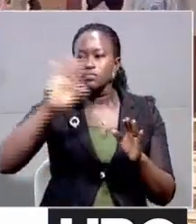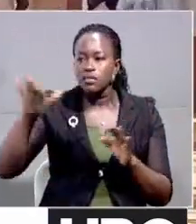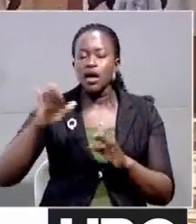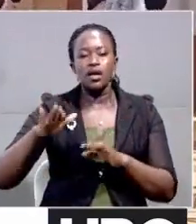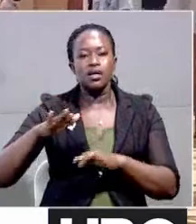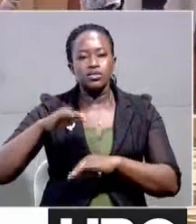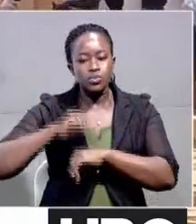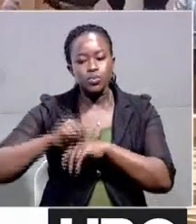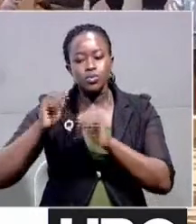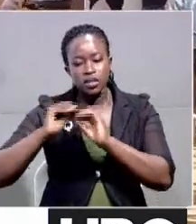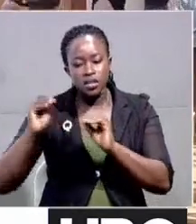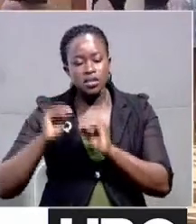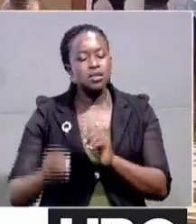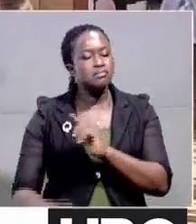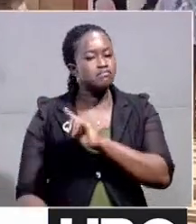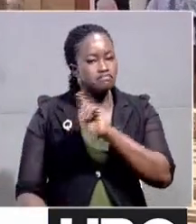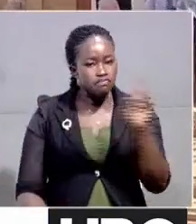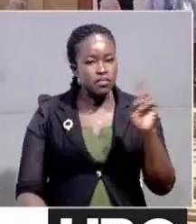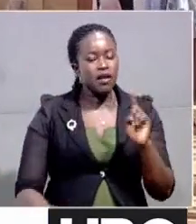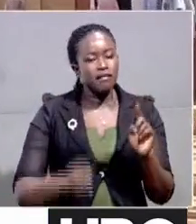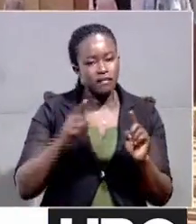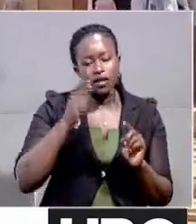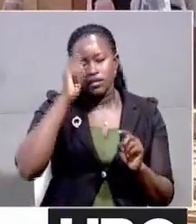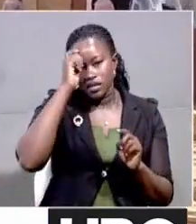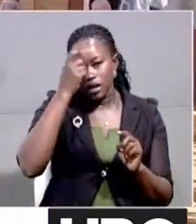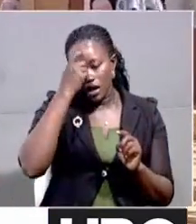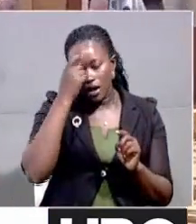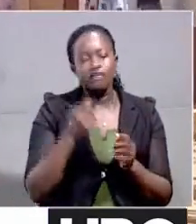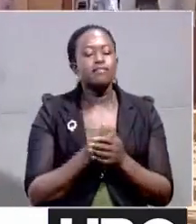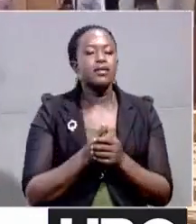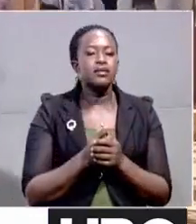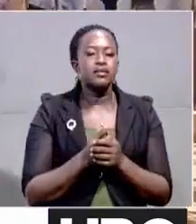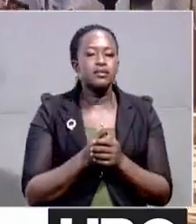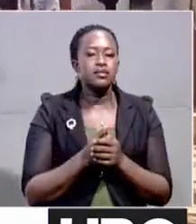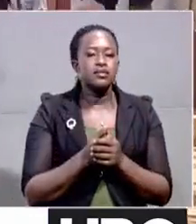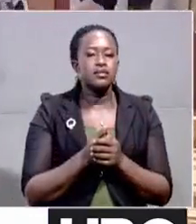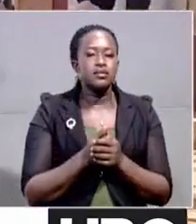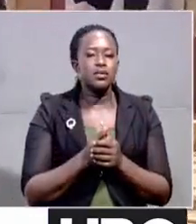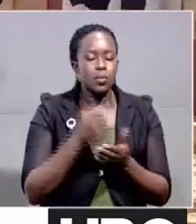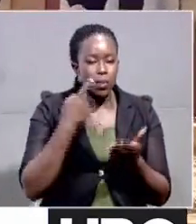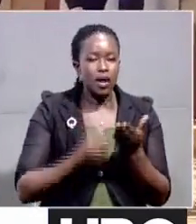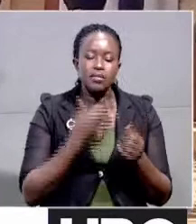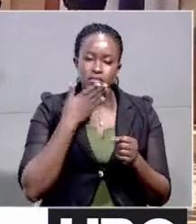classes unless the government has come out and do the needful.